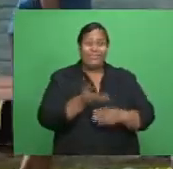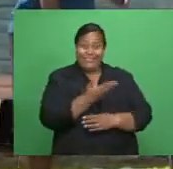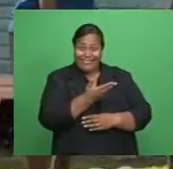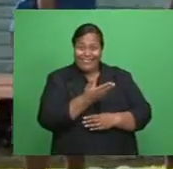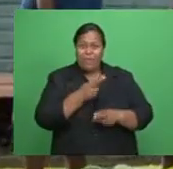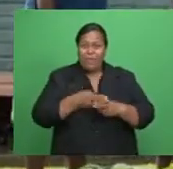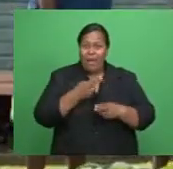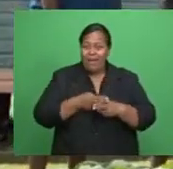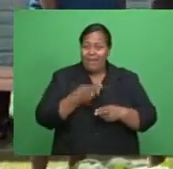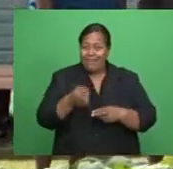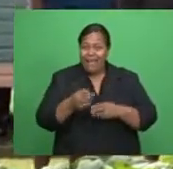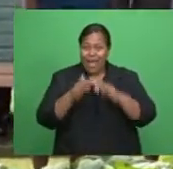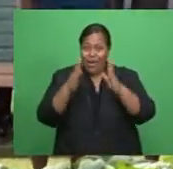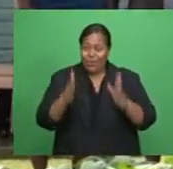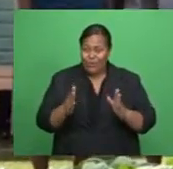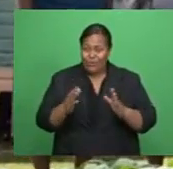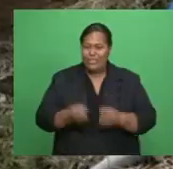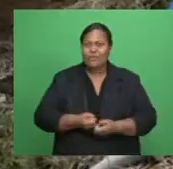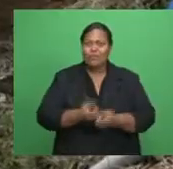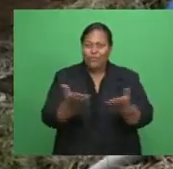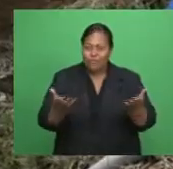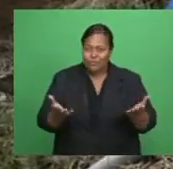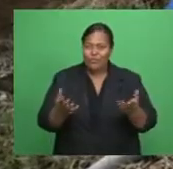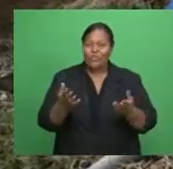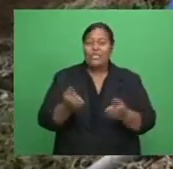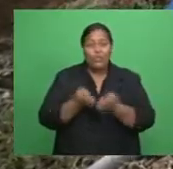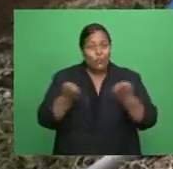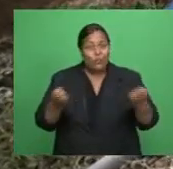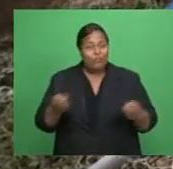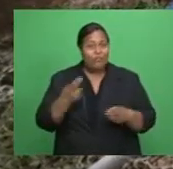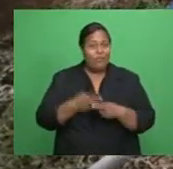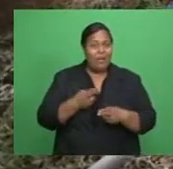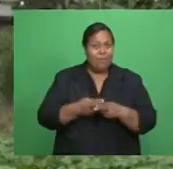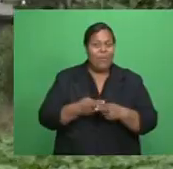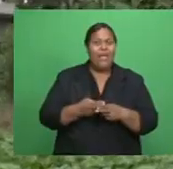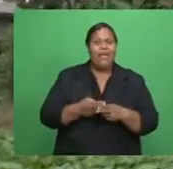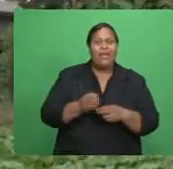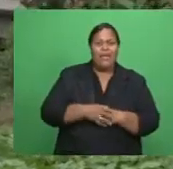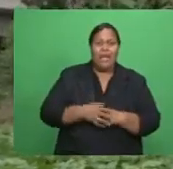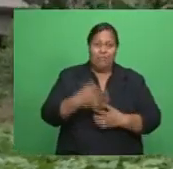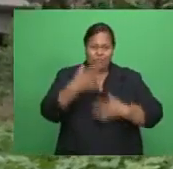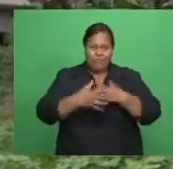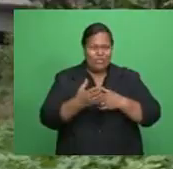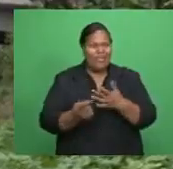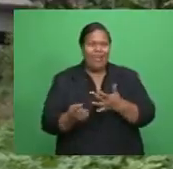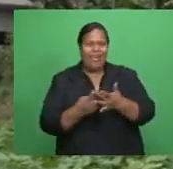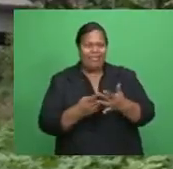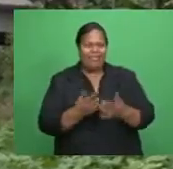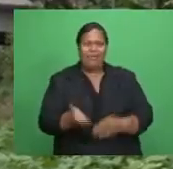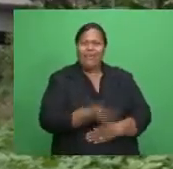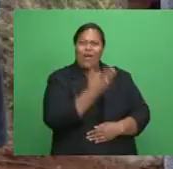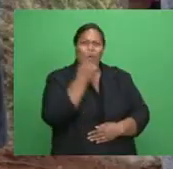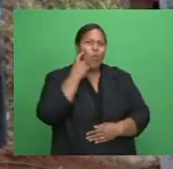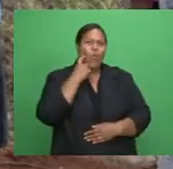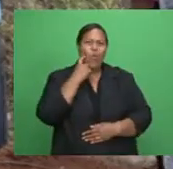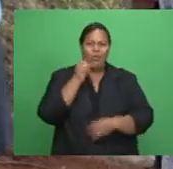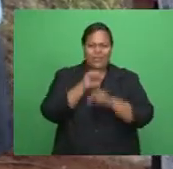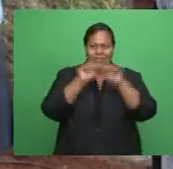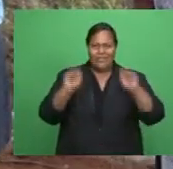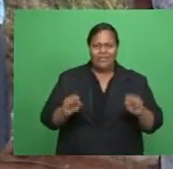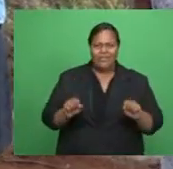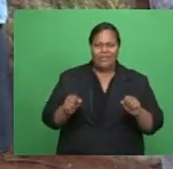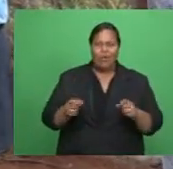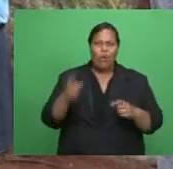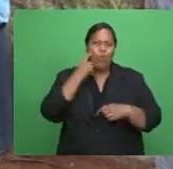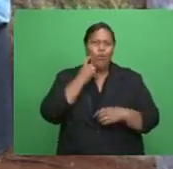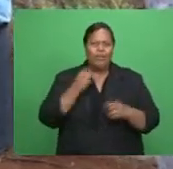methods, distribution of farming equipment and infrastructure like water pumps, irrigation systems and water tanks. Eleanor